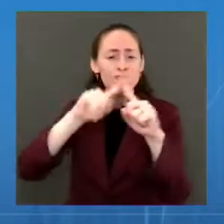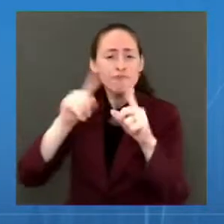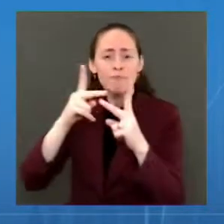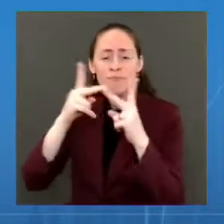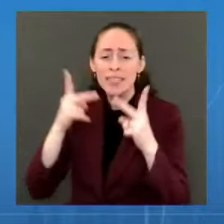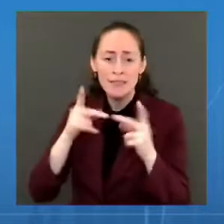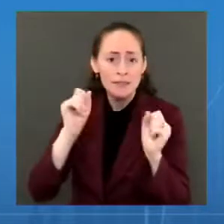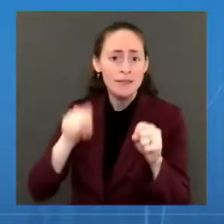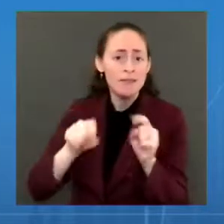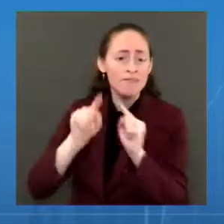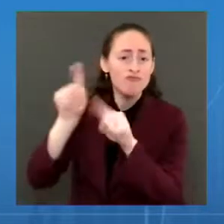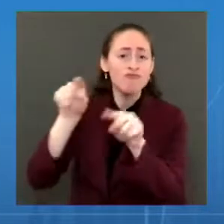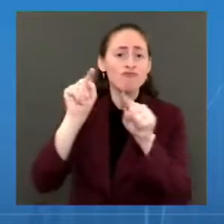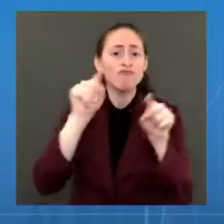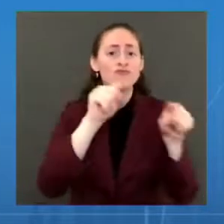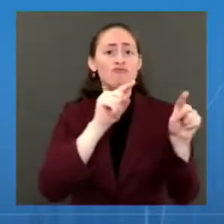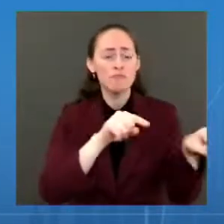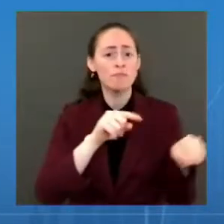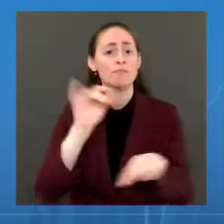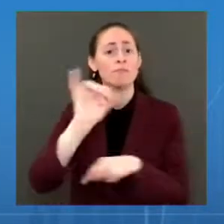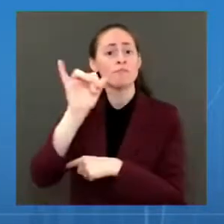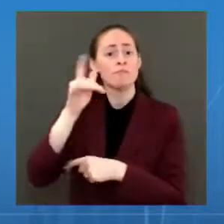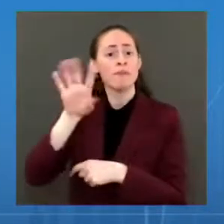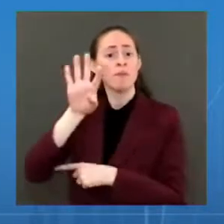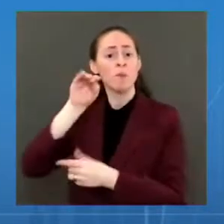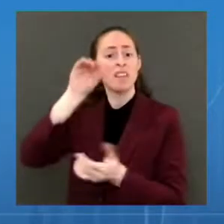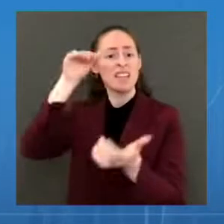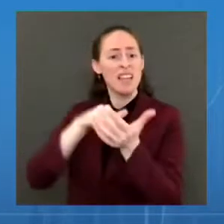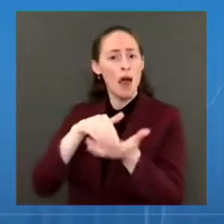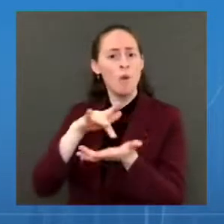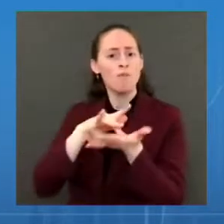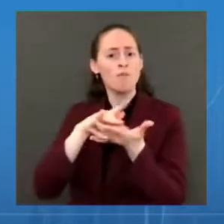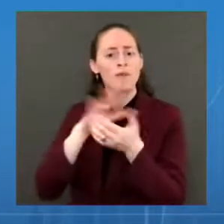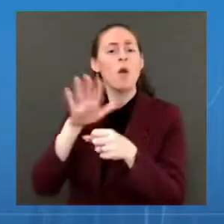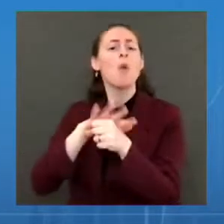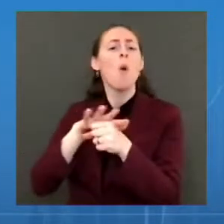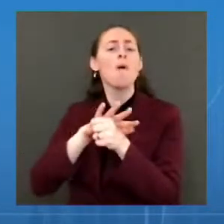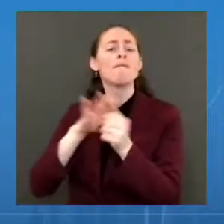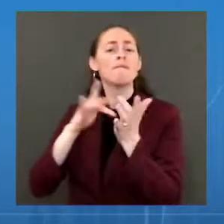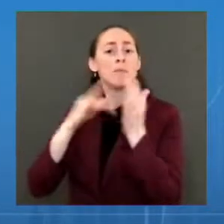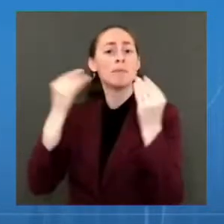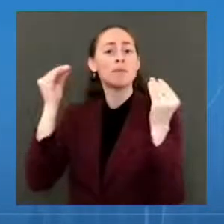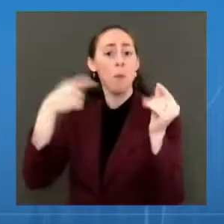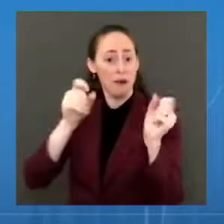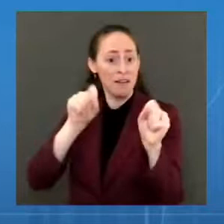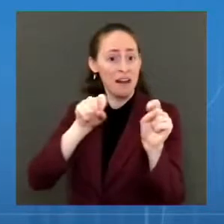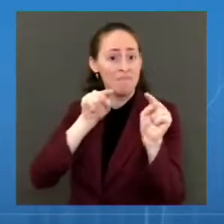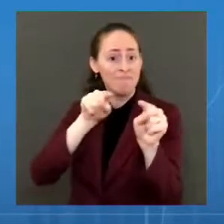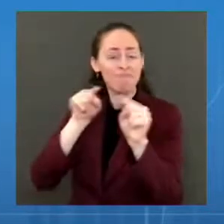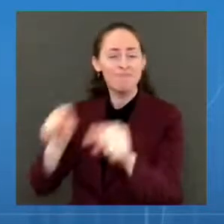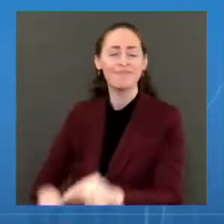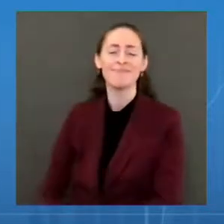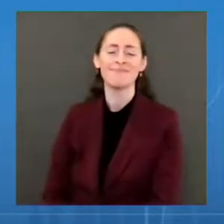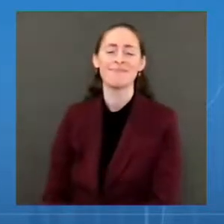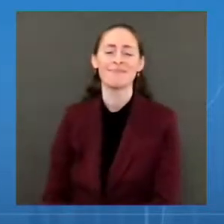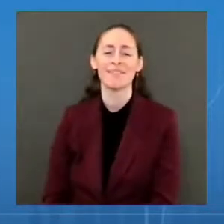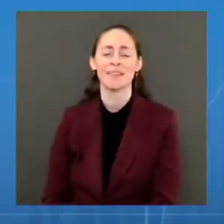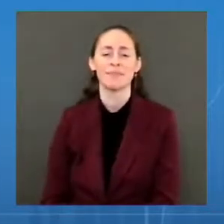pharmacies. And as we've done throughout our vaccination program, we have equity at the center of our